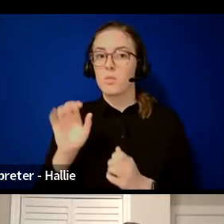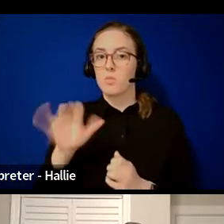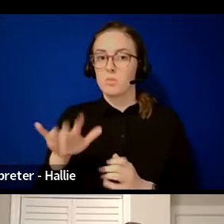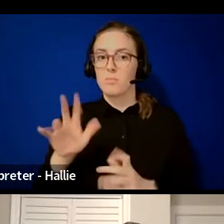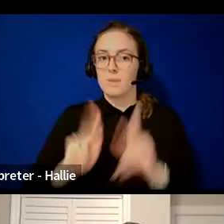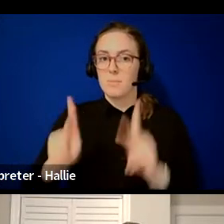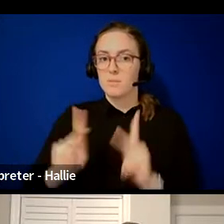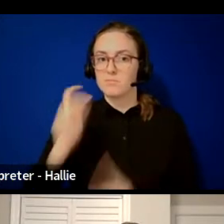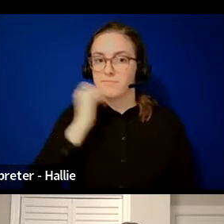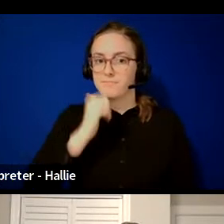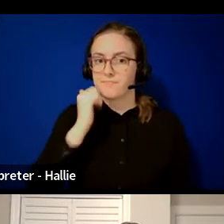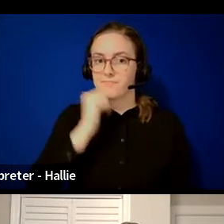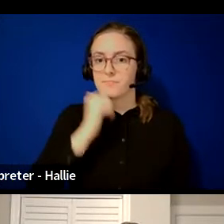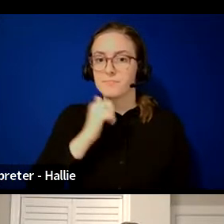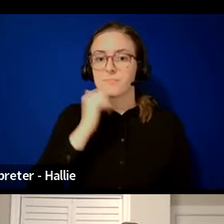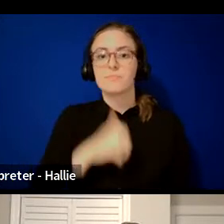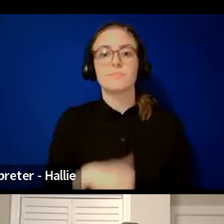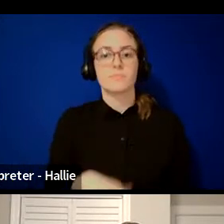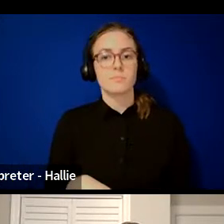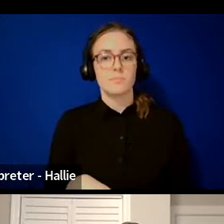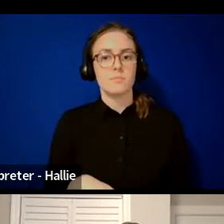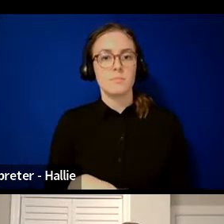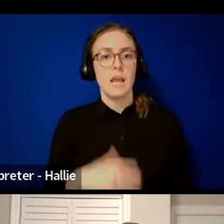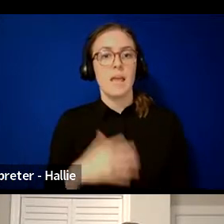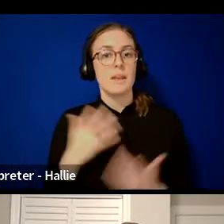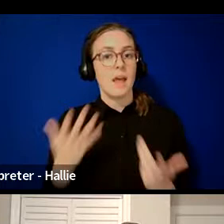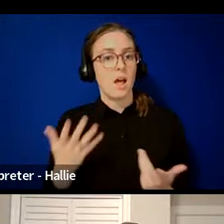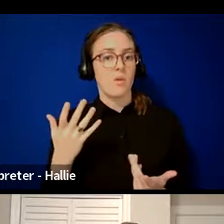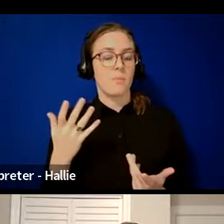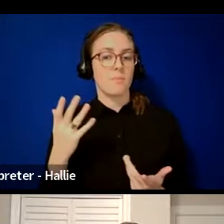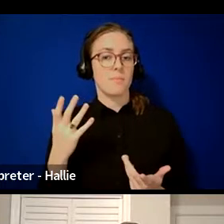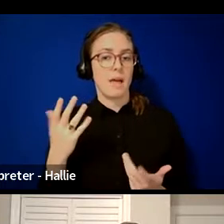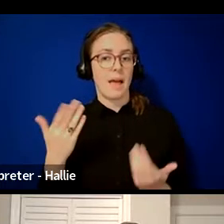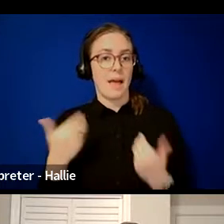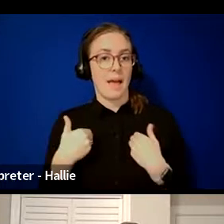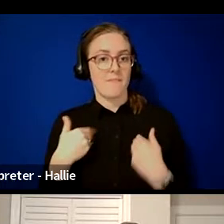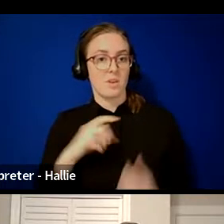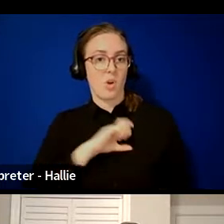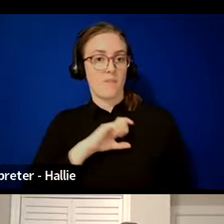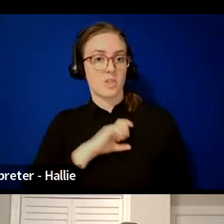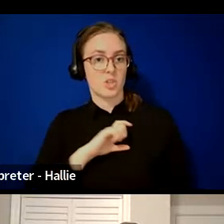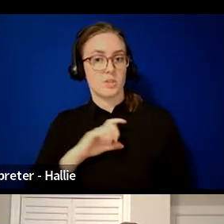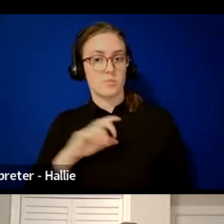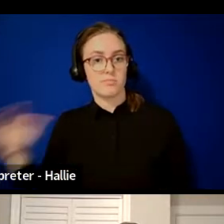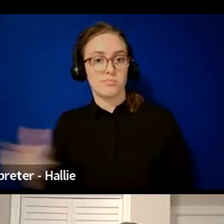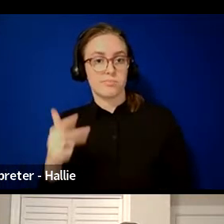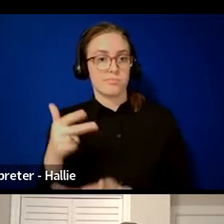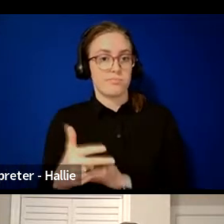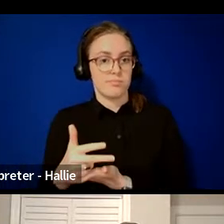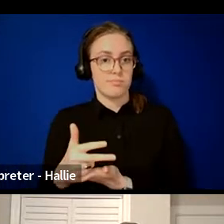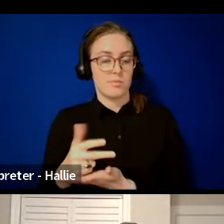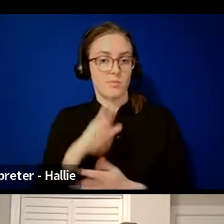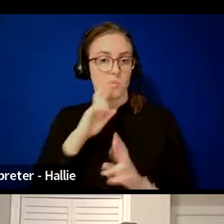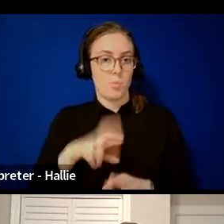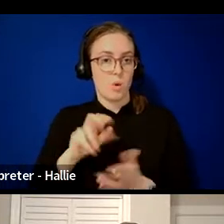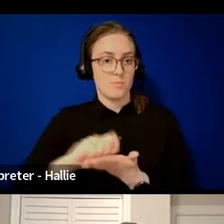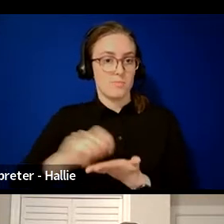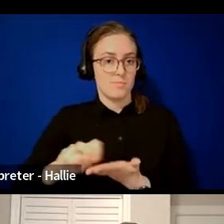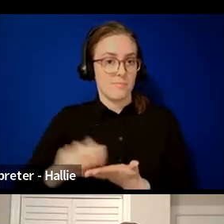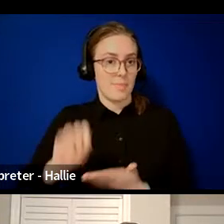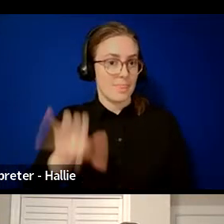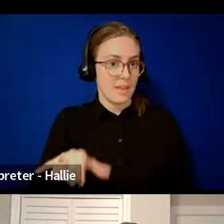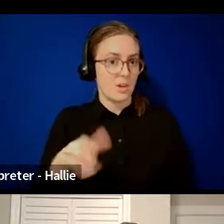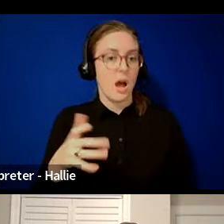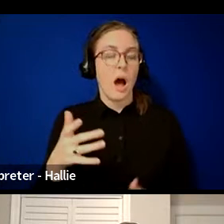daily basis. Now, as far as having an officer sit there and complete a report, I'll ask them to do that. But there's other